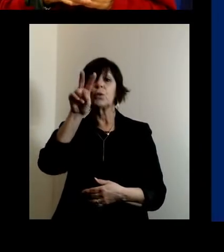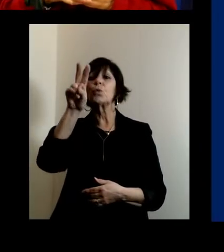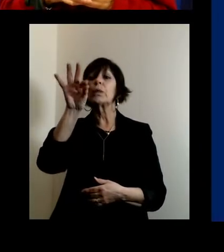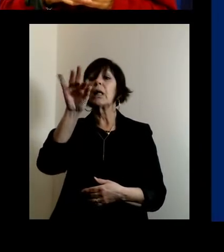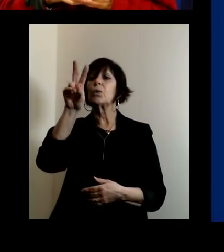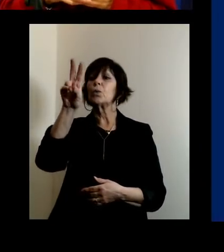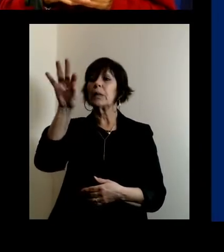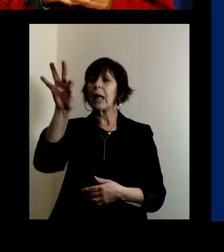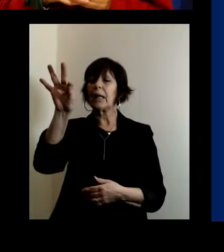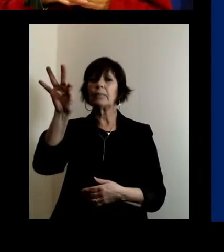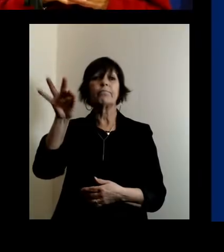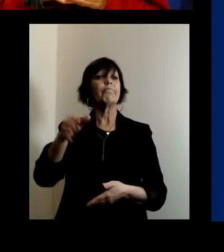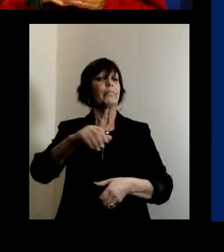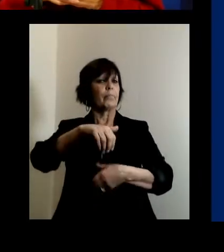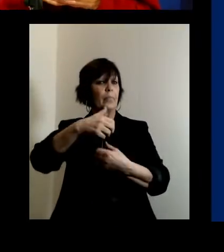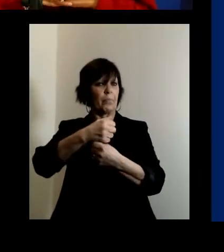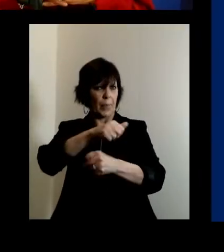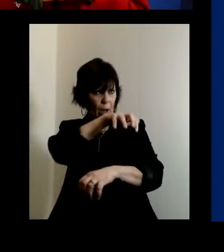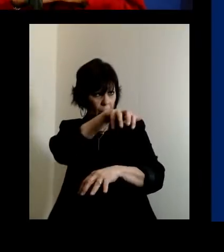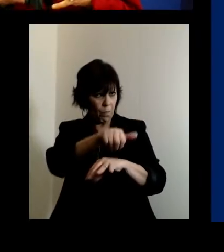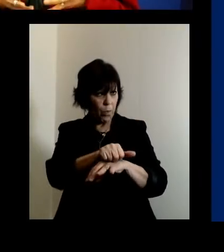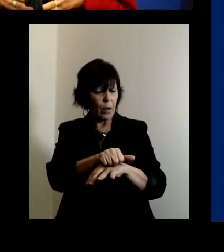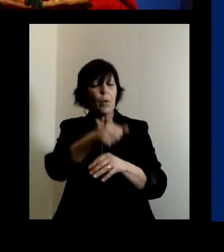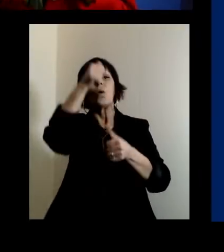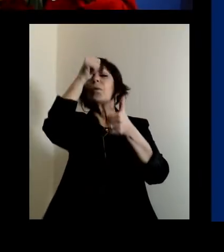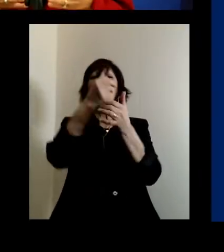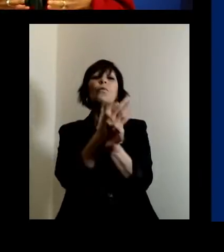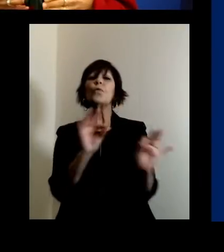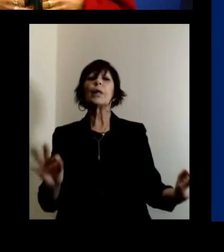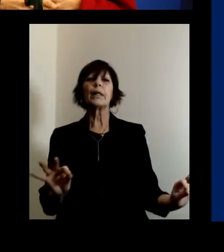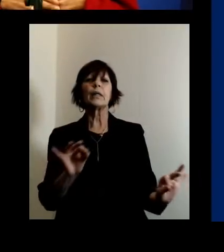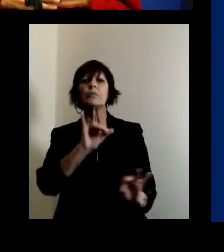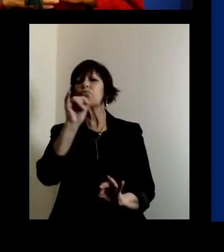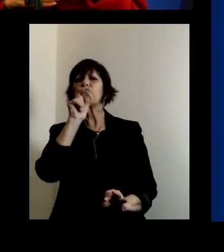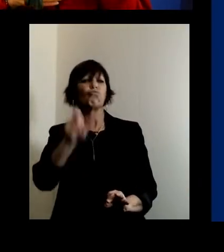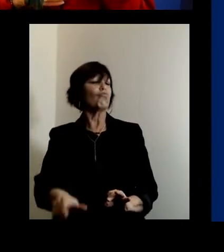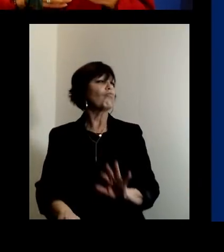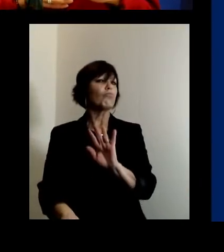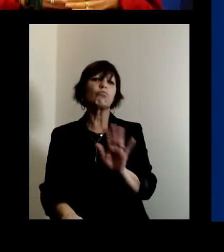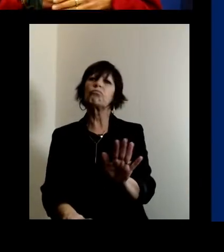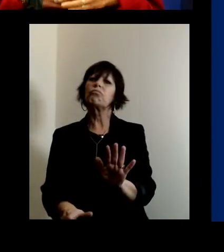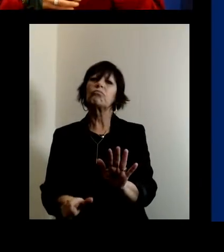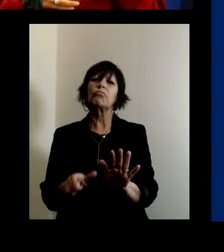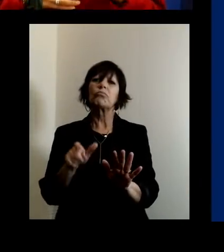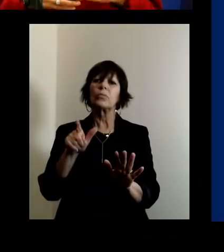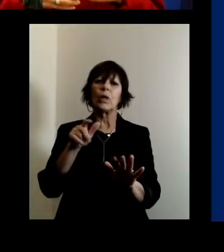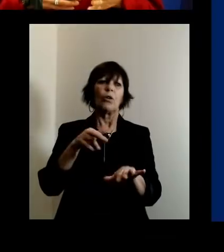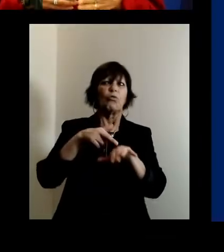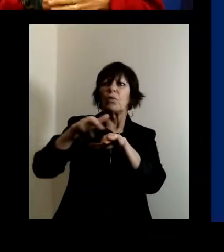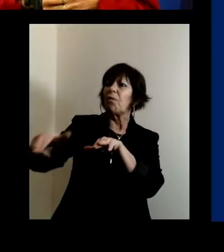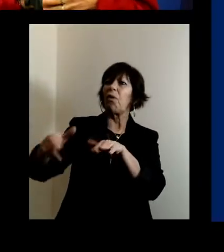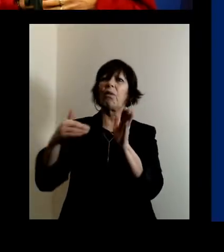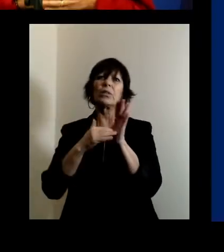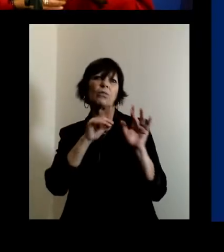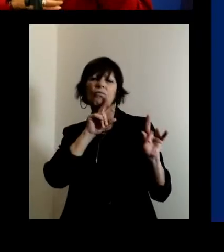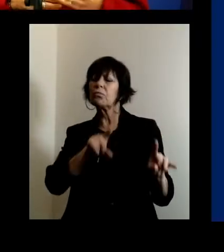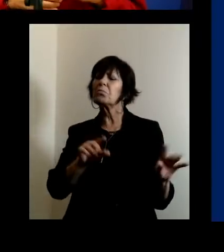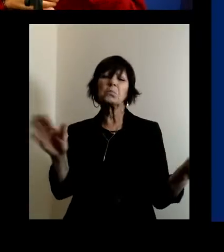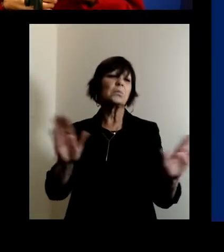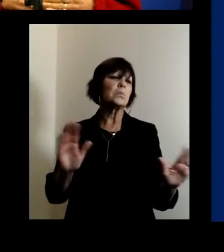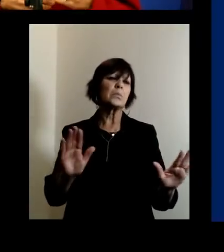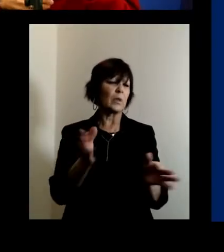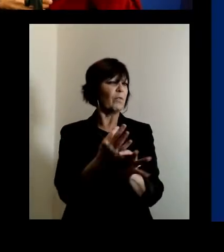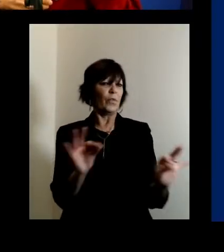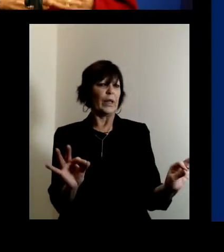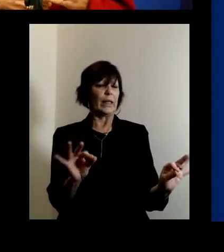858-2929, to schedule an appointment. Remember, this is free. There's no insurance. There's no laboratory requisition or physician's order. All